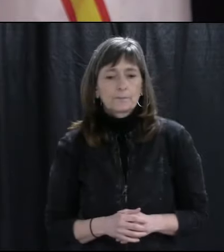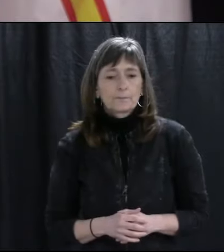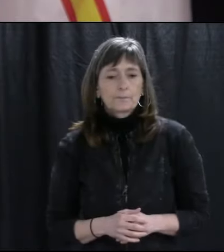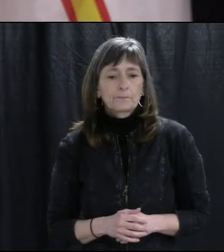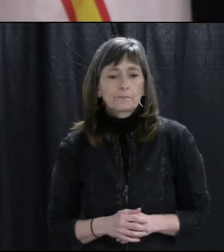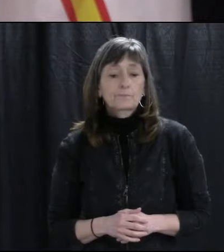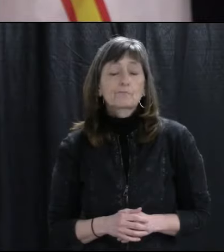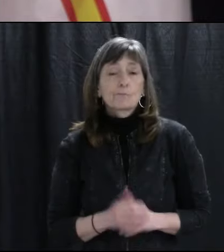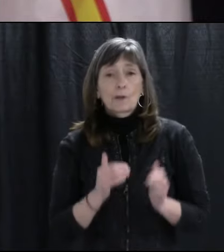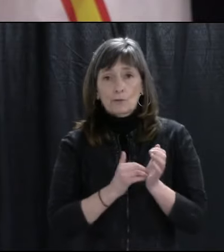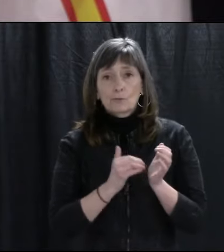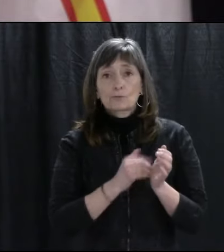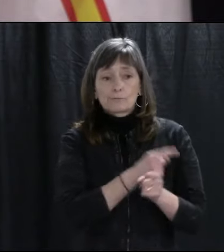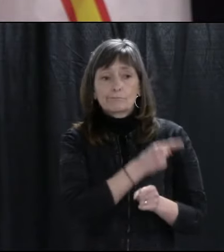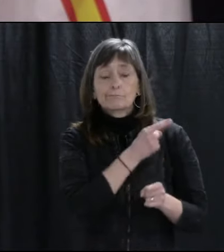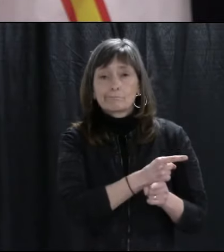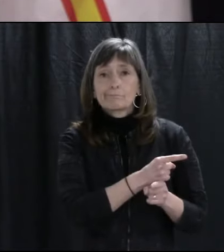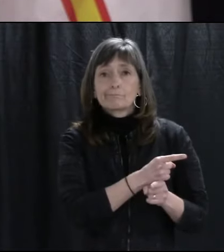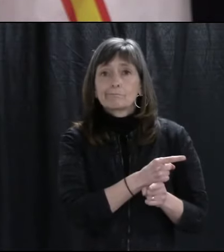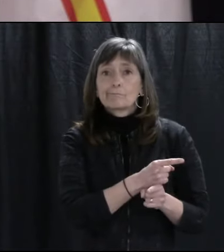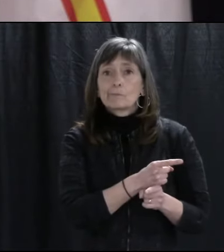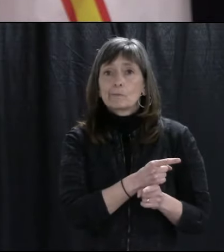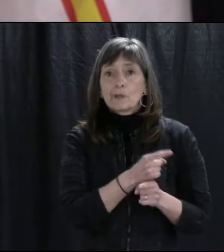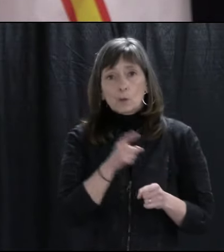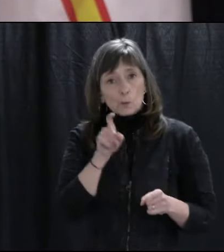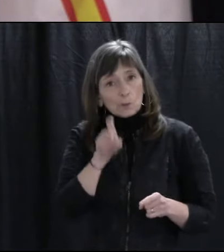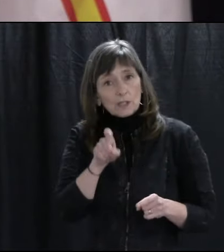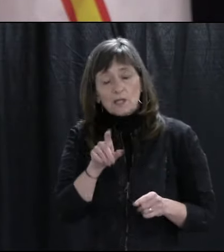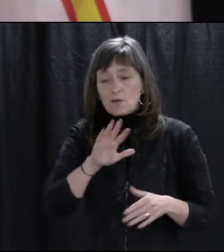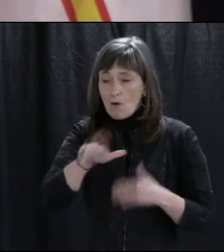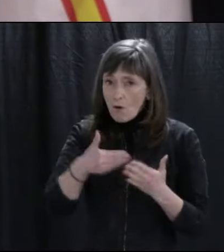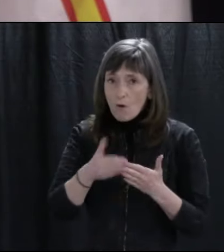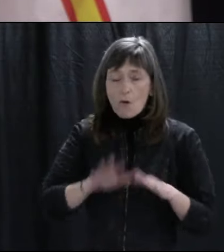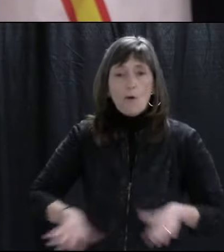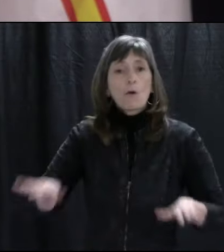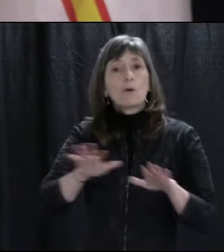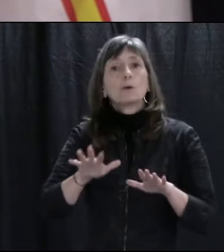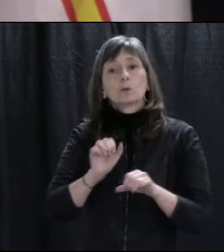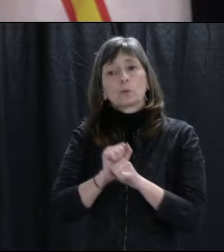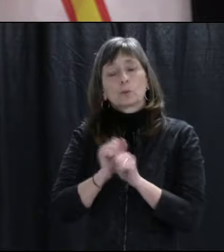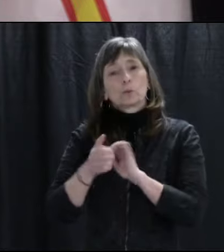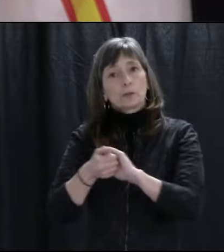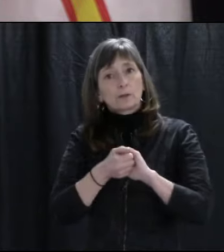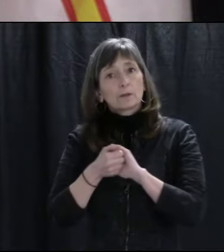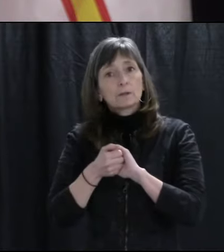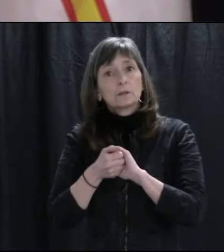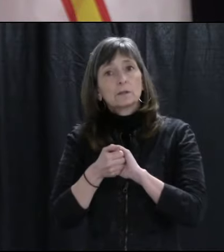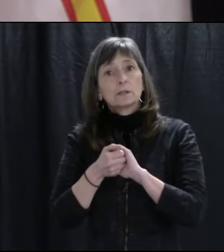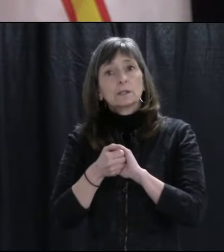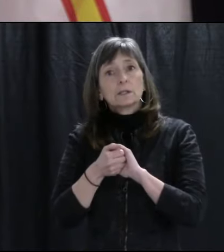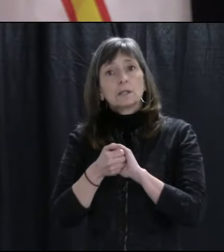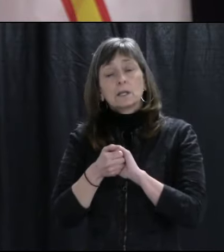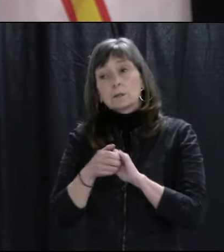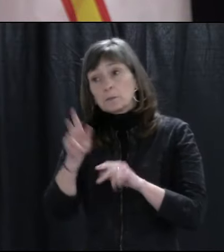Dr. Fitzgerald has just said, for all of us to work together, but even as legislatures to advance